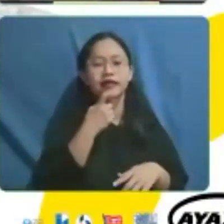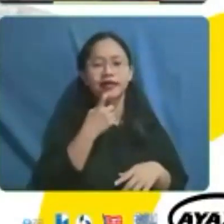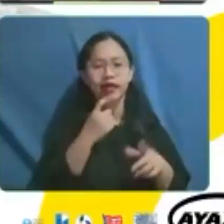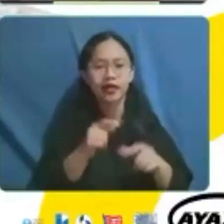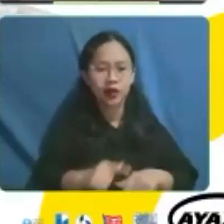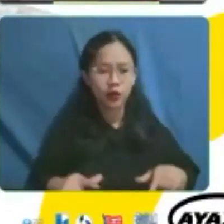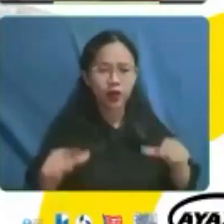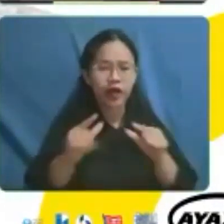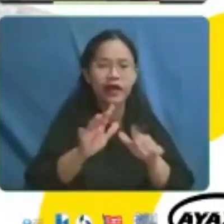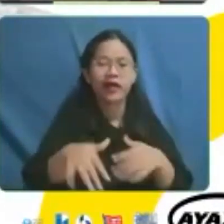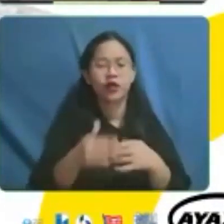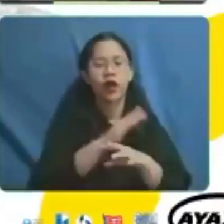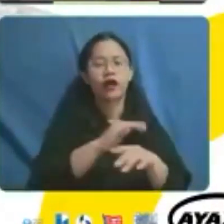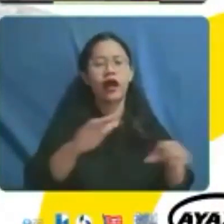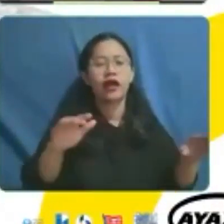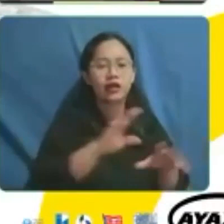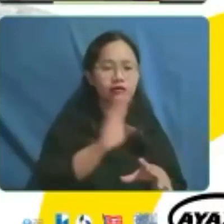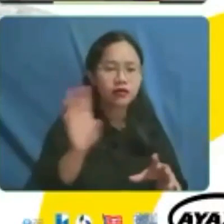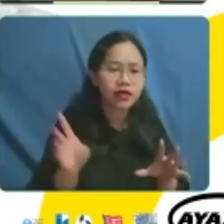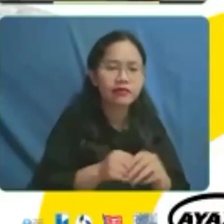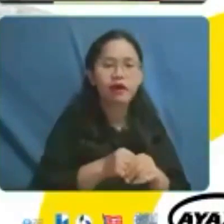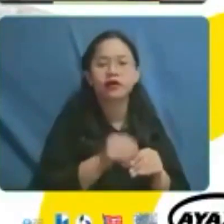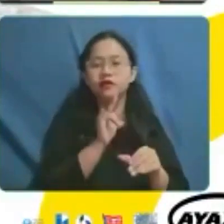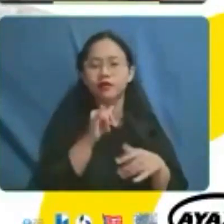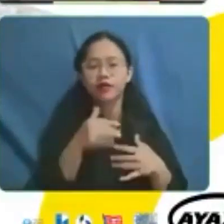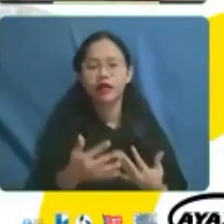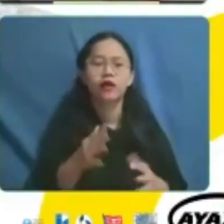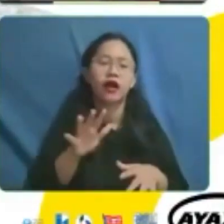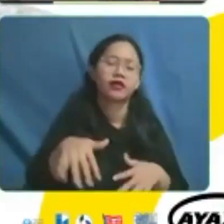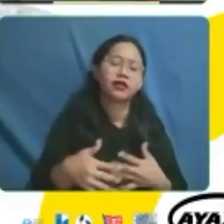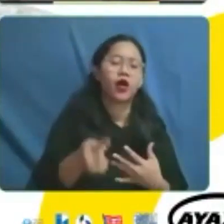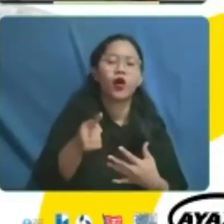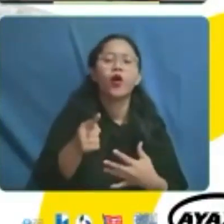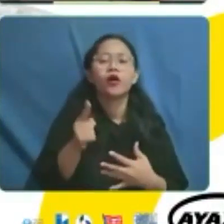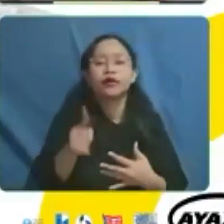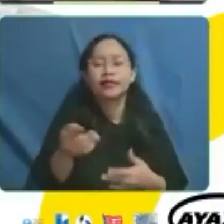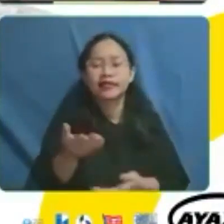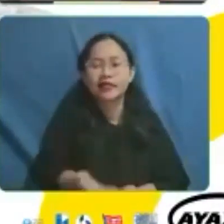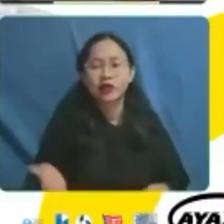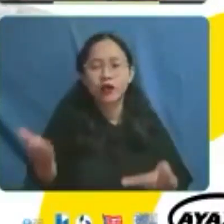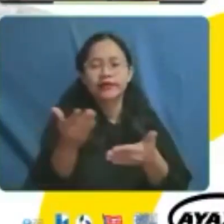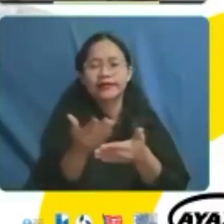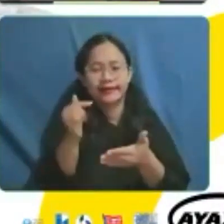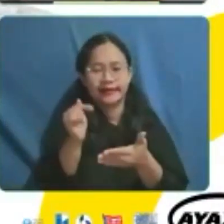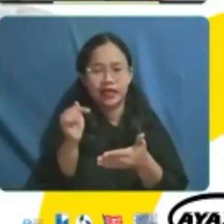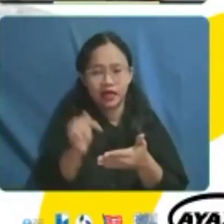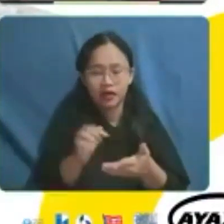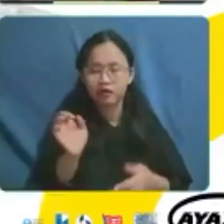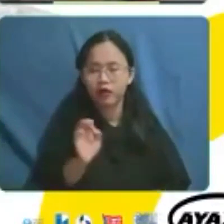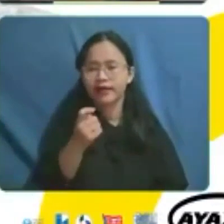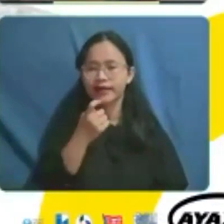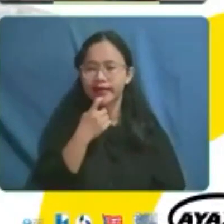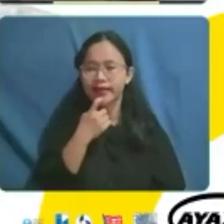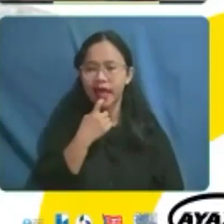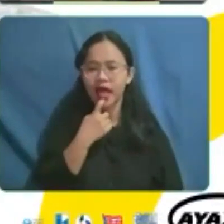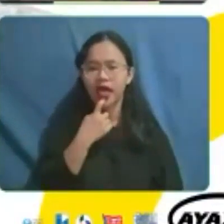children's exposure to lead can also be a major concern. And we have a situation where not only nearly